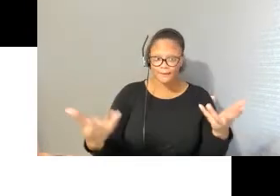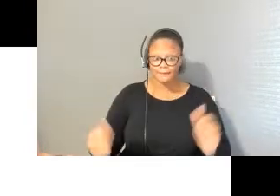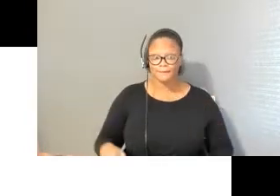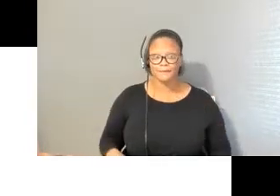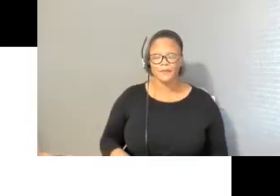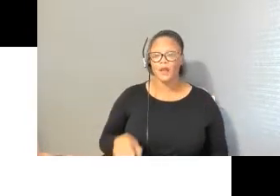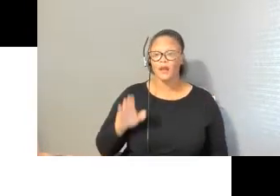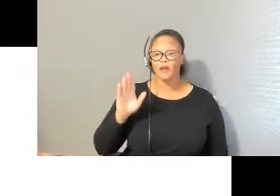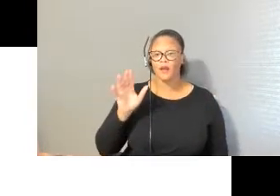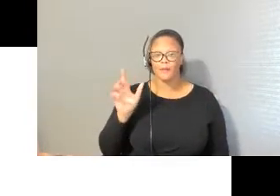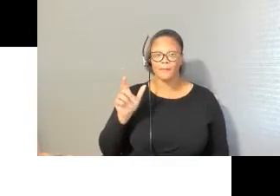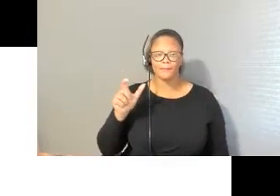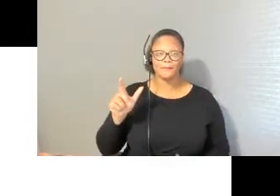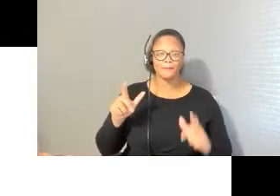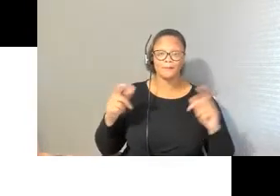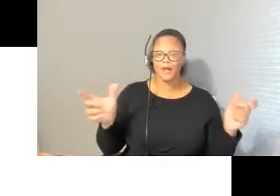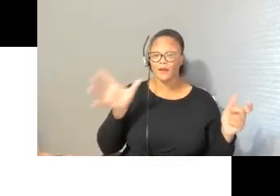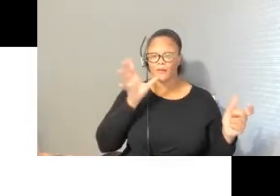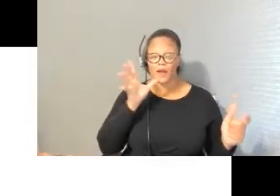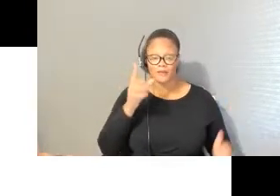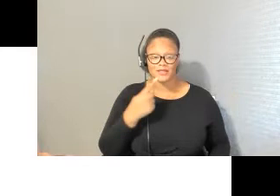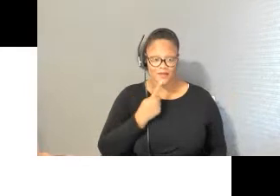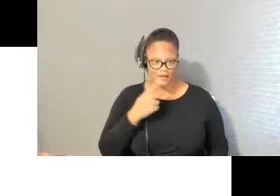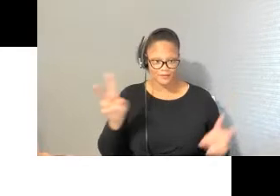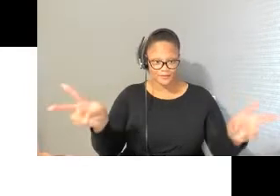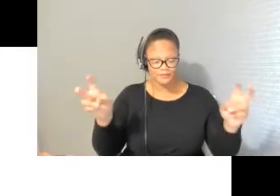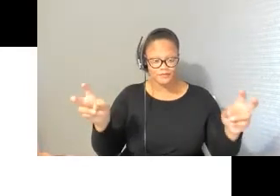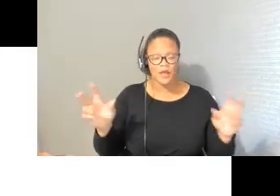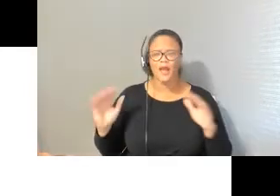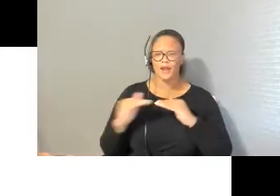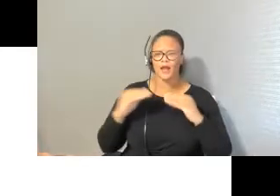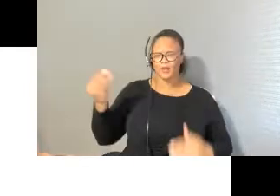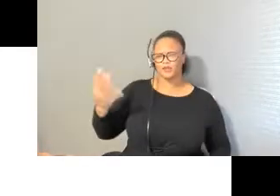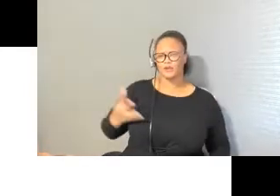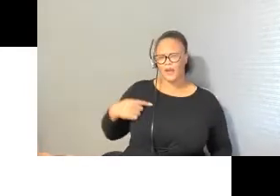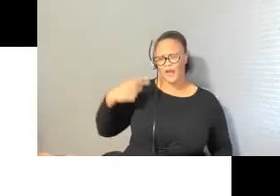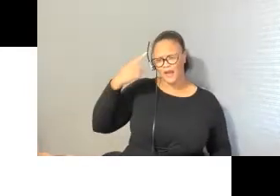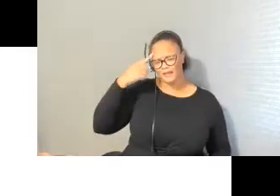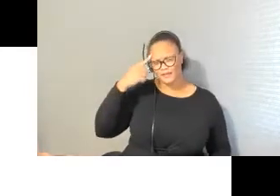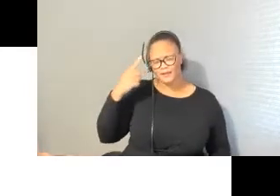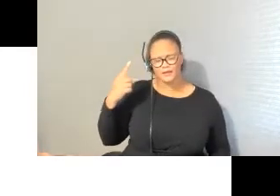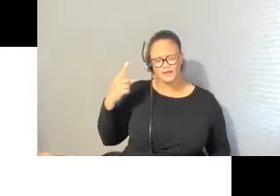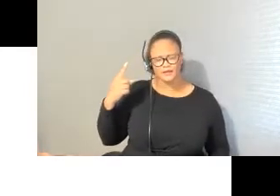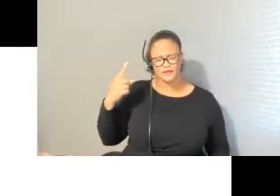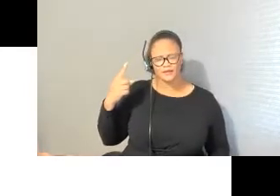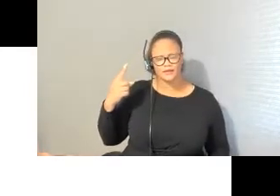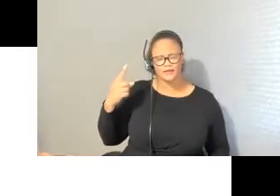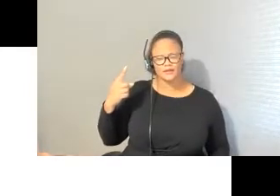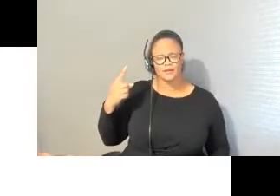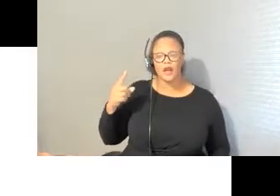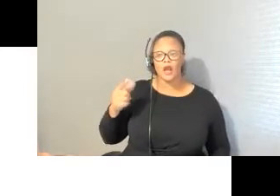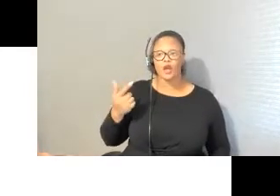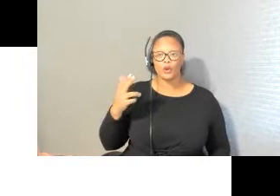Mama Said. And I say this because a colleague of mine shared with me. I think she said, well, her grandson called her and told